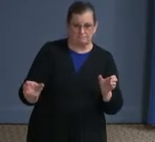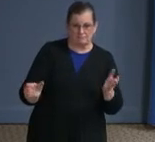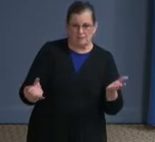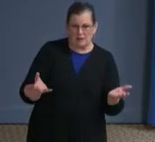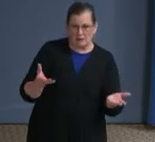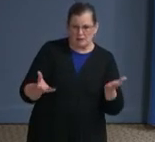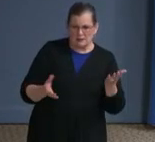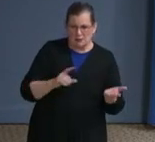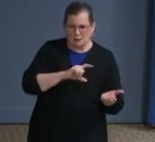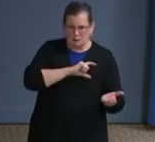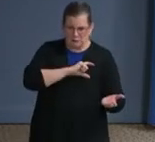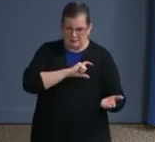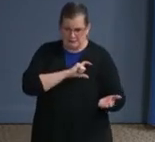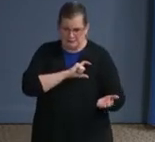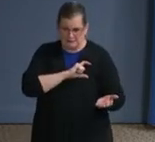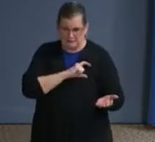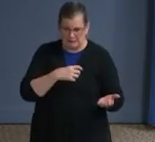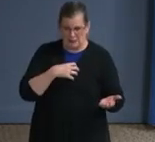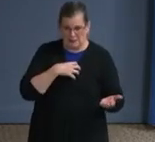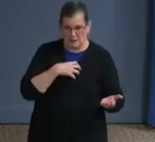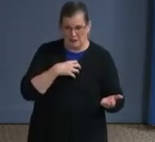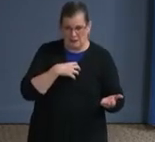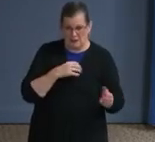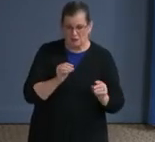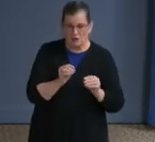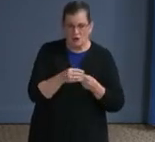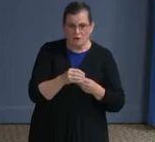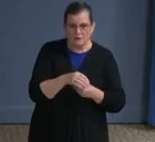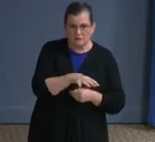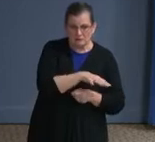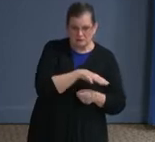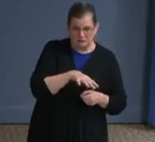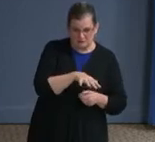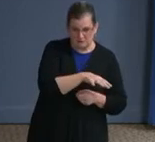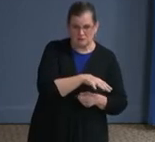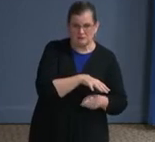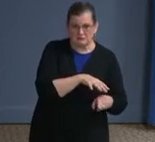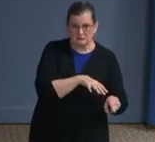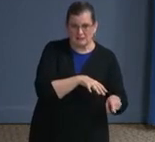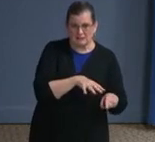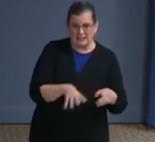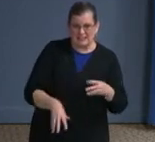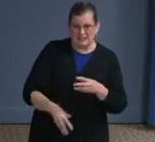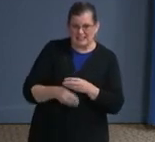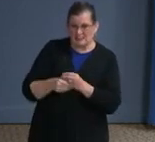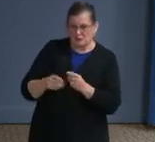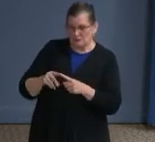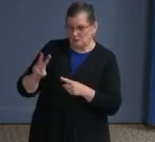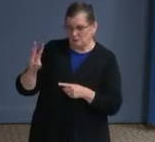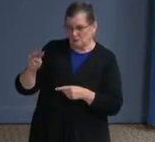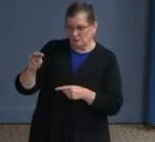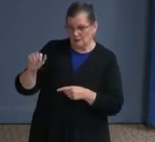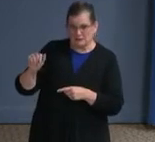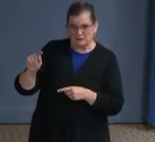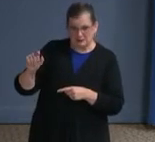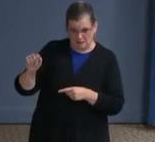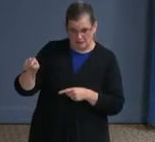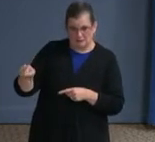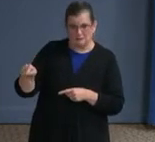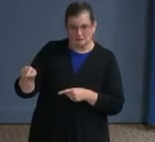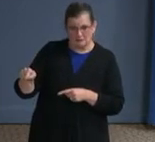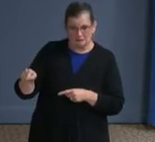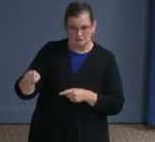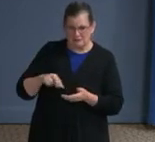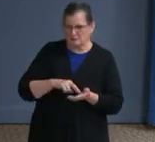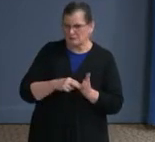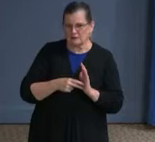police complaints office. This would be an adjunct to WMATA, so it wouldn't be in the local government. And because this would